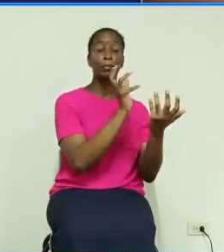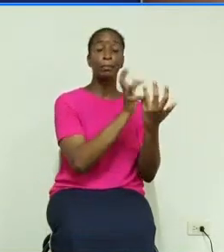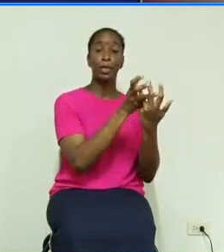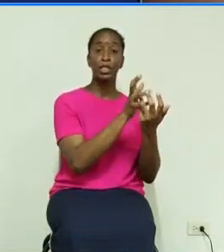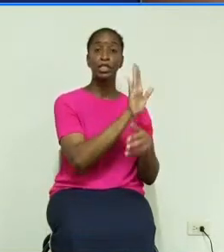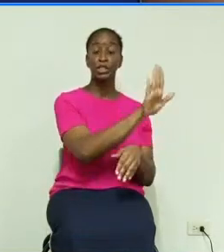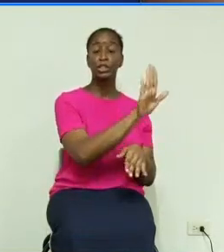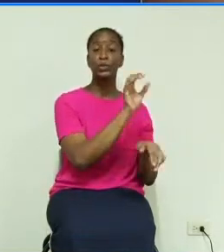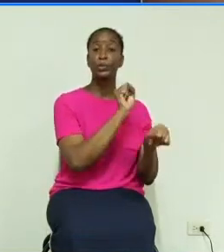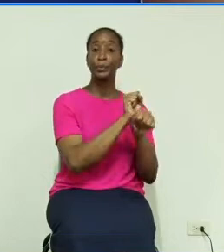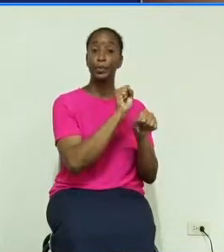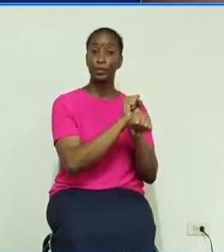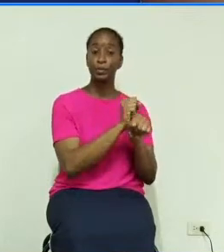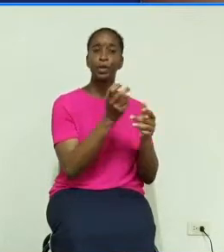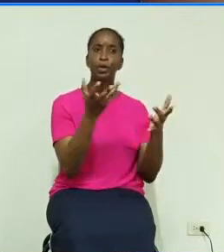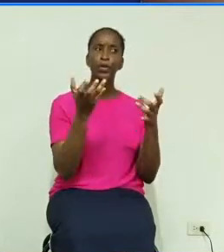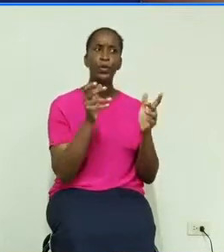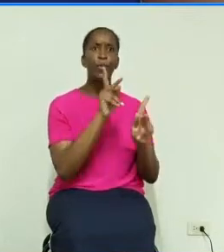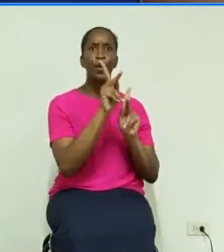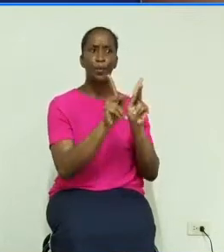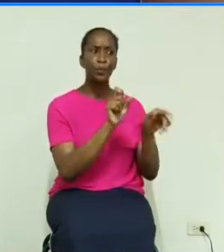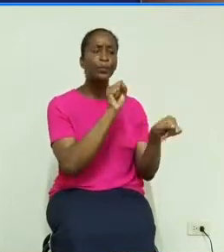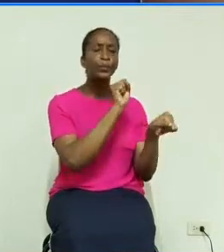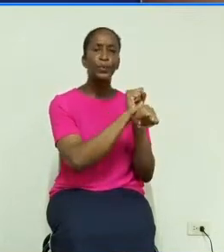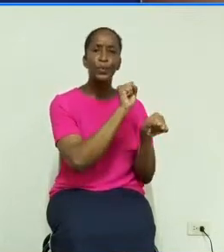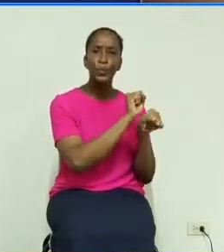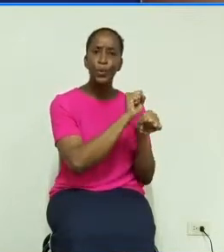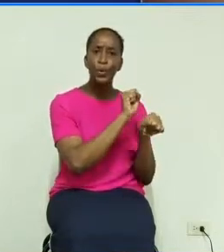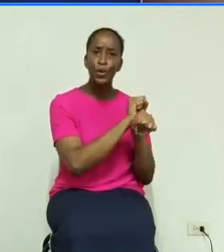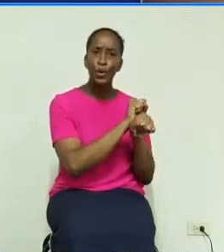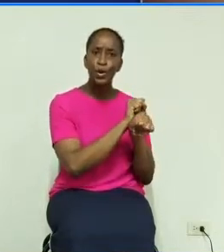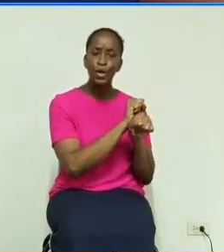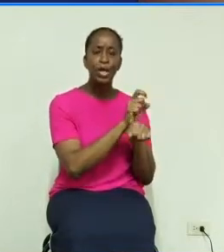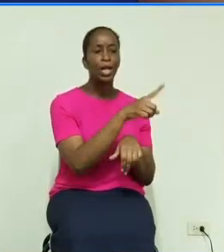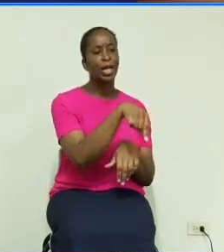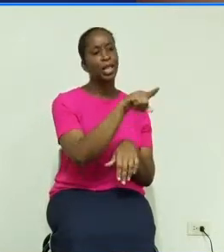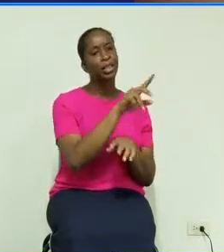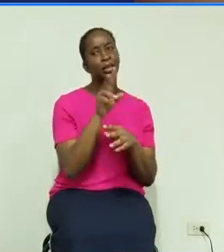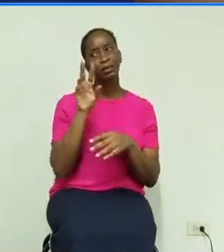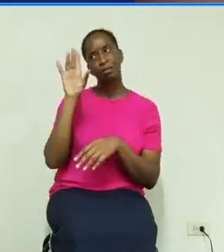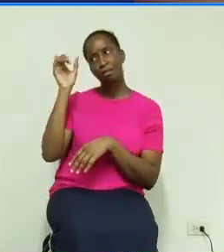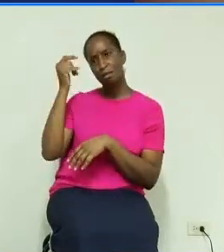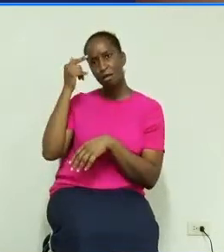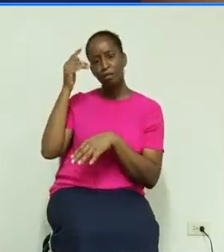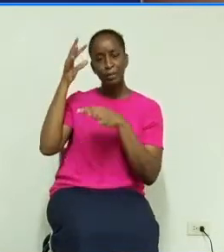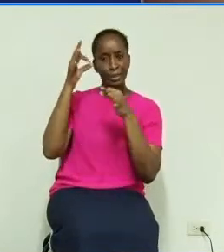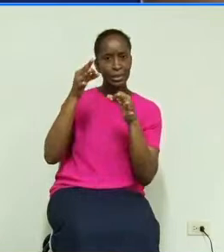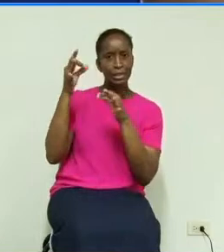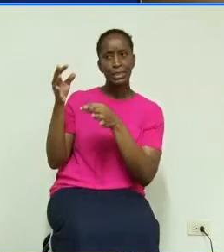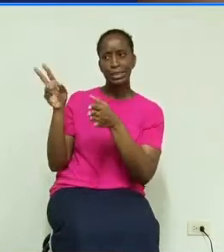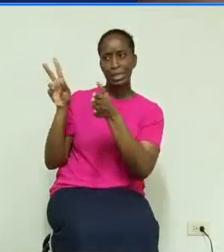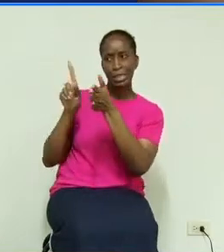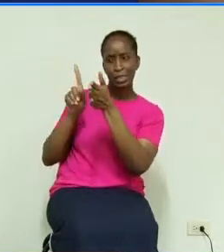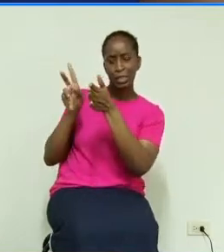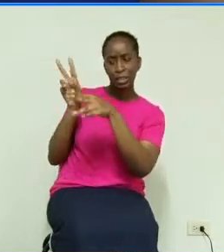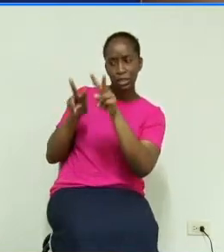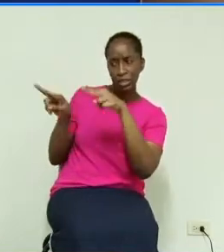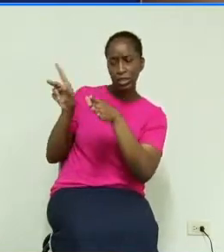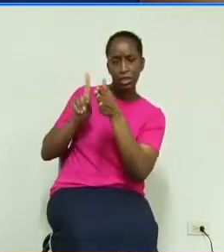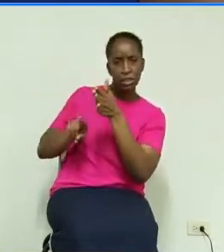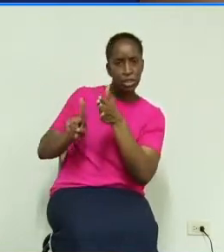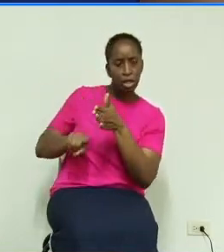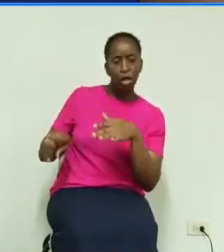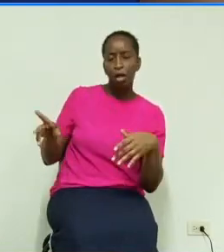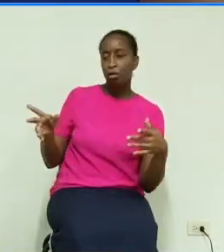expect people to perform functions, and it's not just that they're there as checks and balances, there's a lot of work that goes into preparing